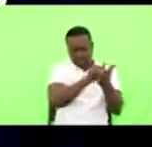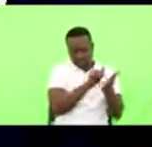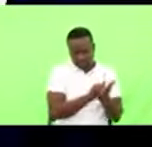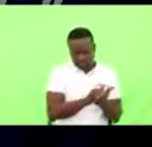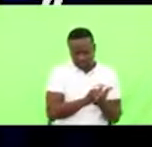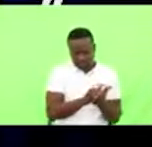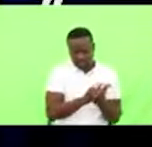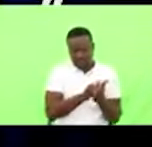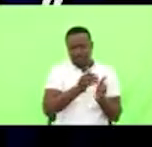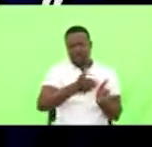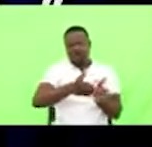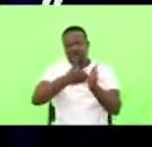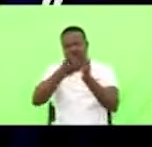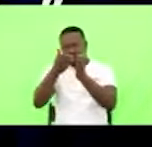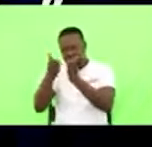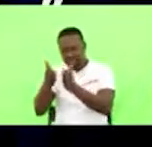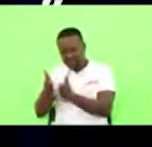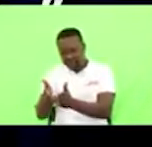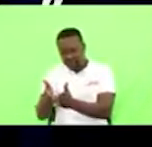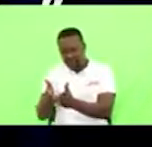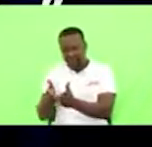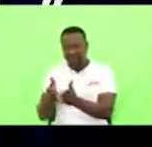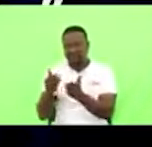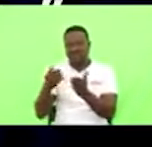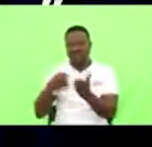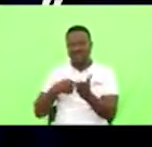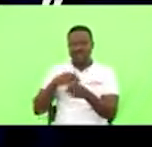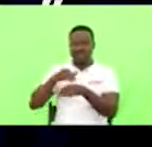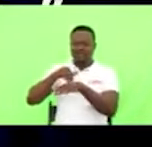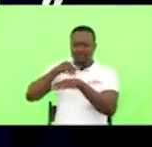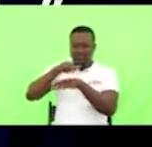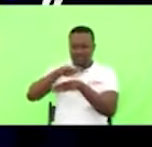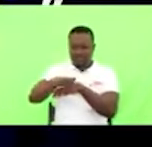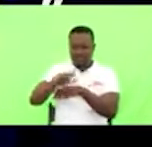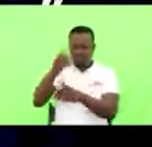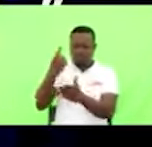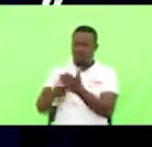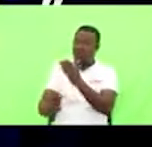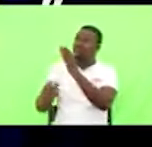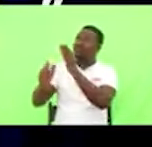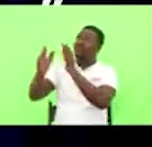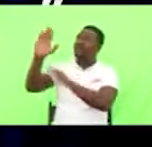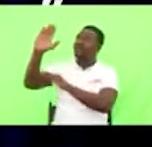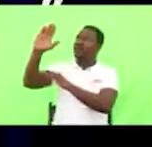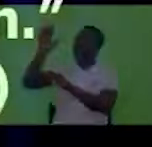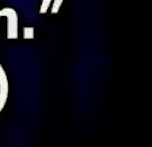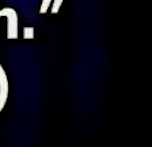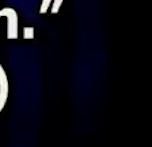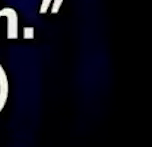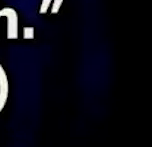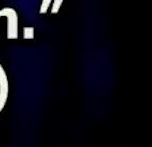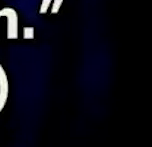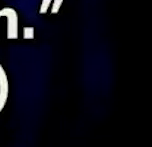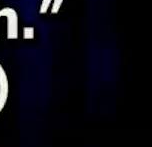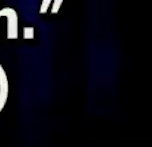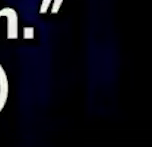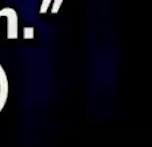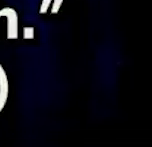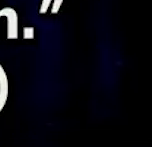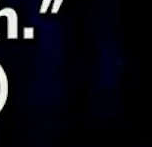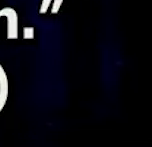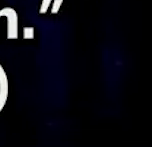move on. "I am going to send you what my Father has promised, but stay in the